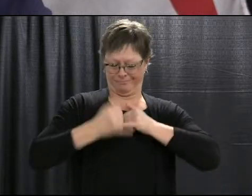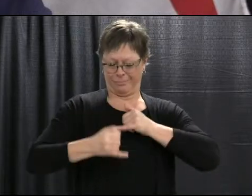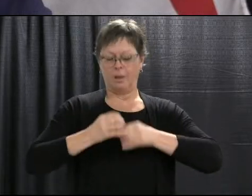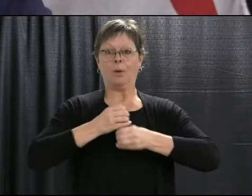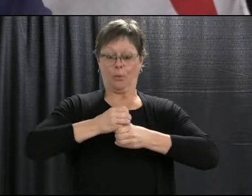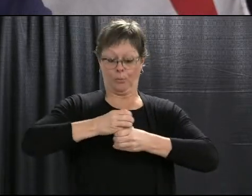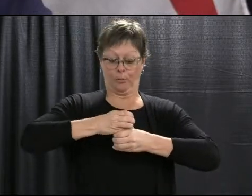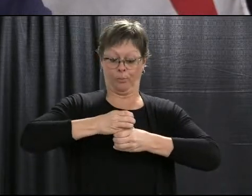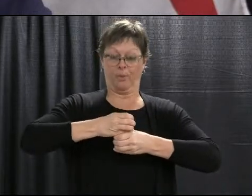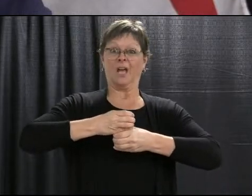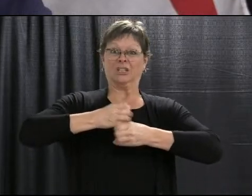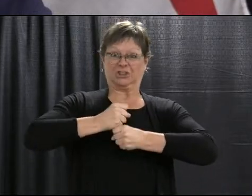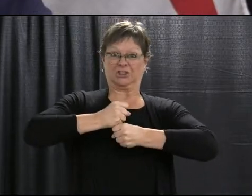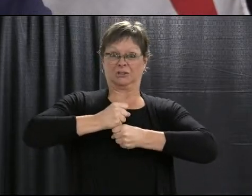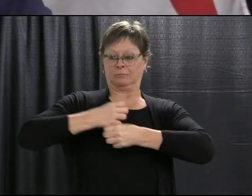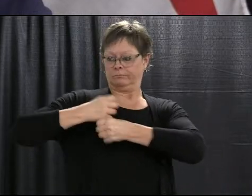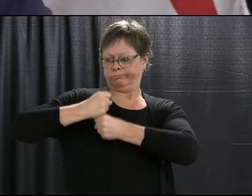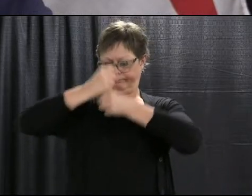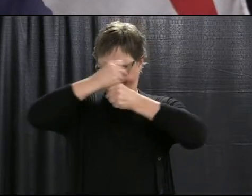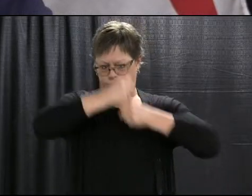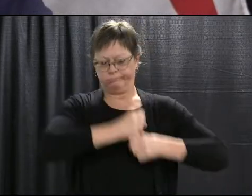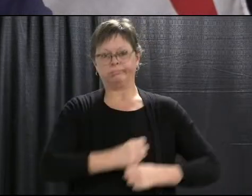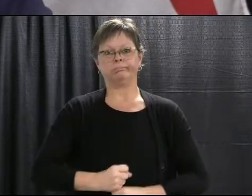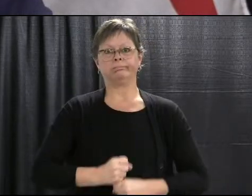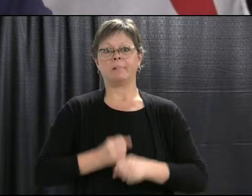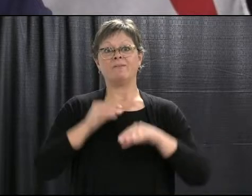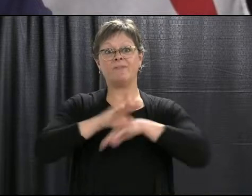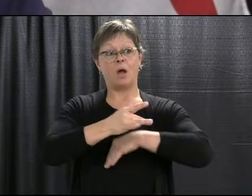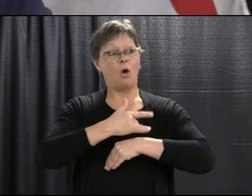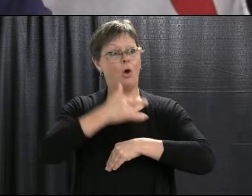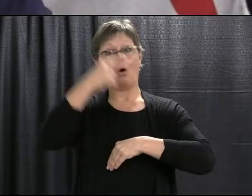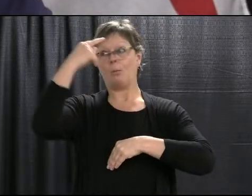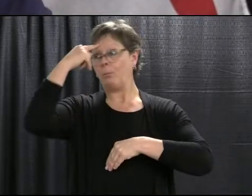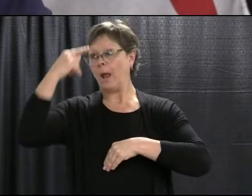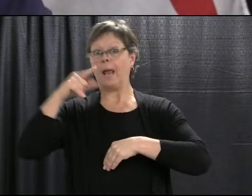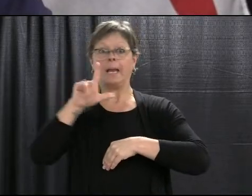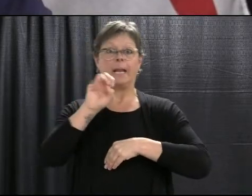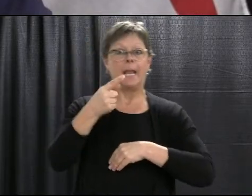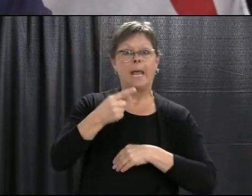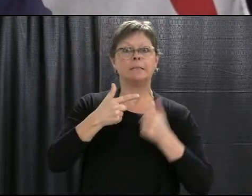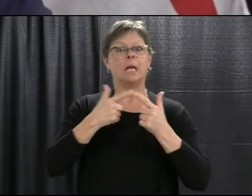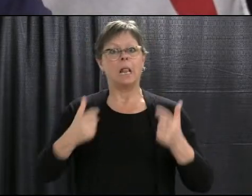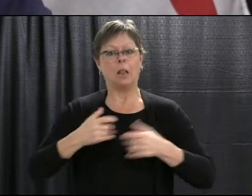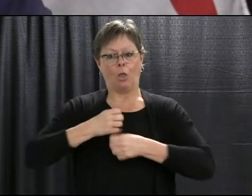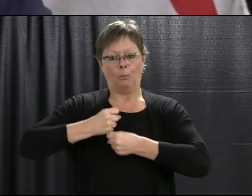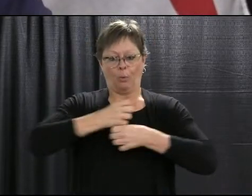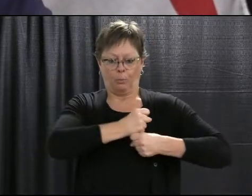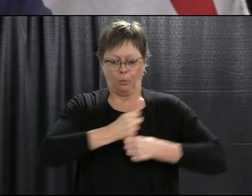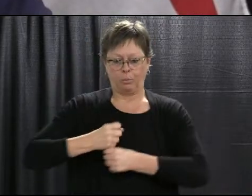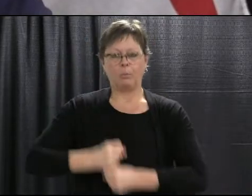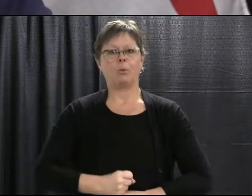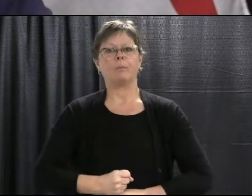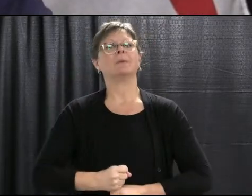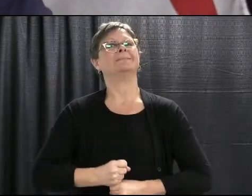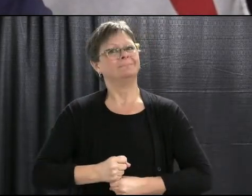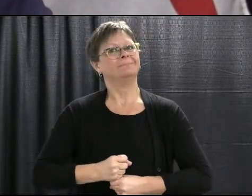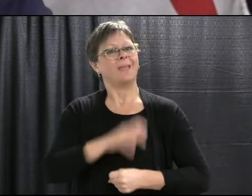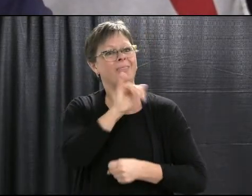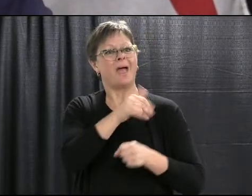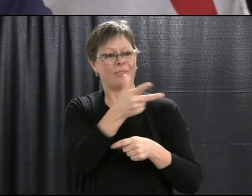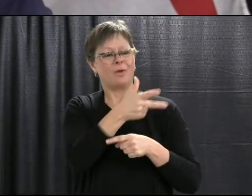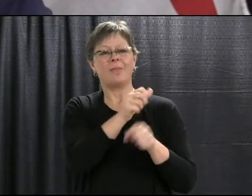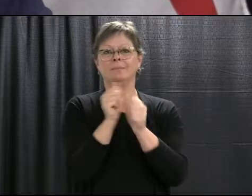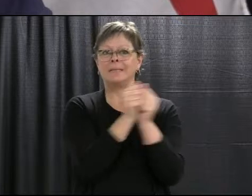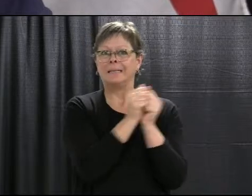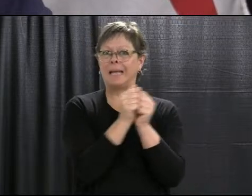the body that affect the heart, affect the brain, or affect your legs. And the piece, I think the